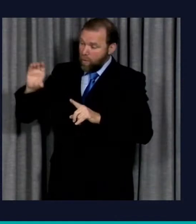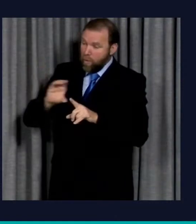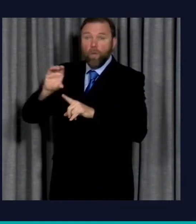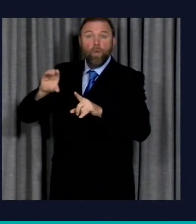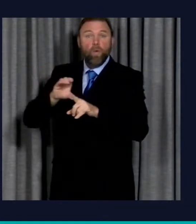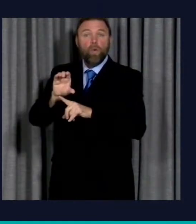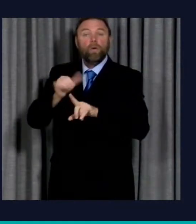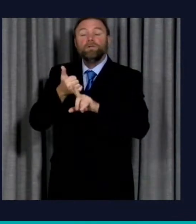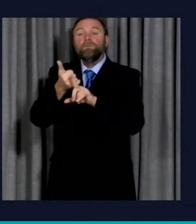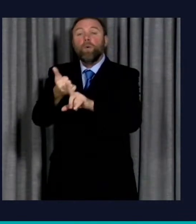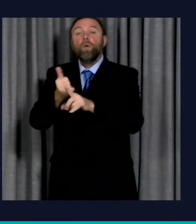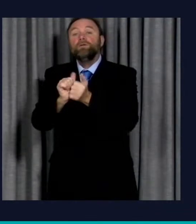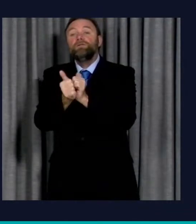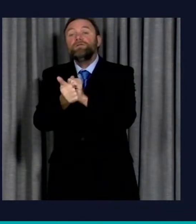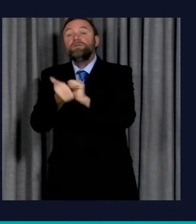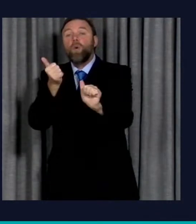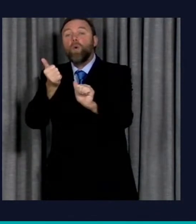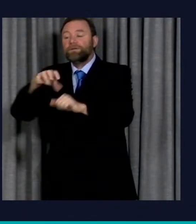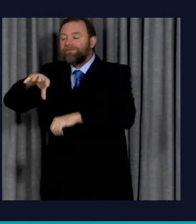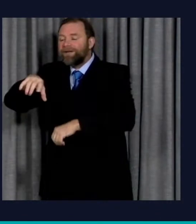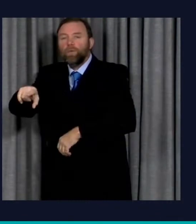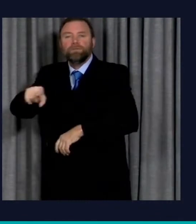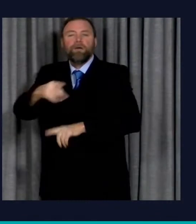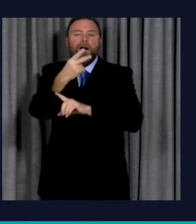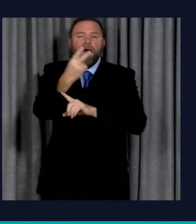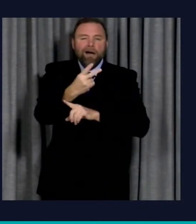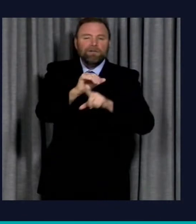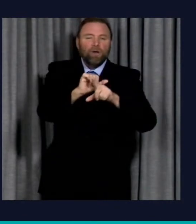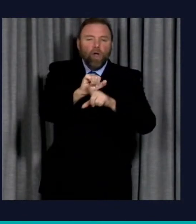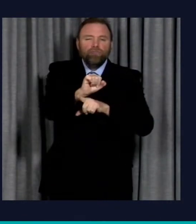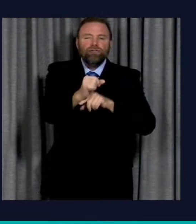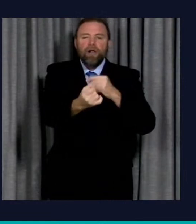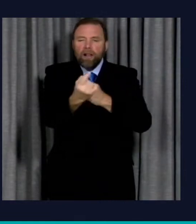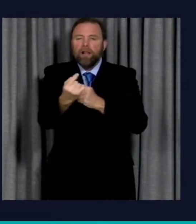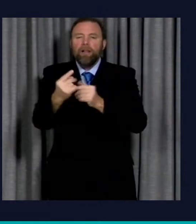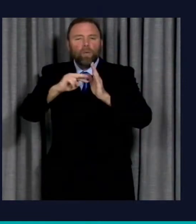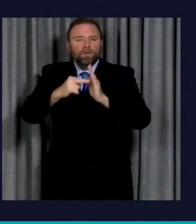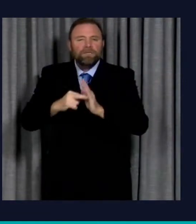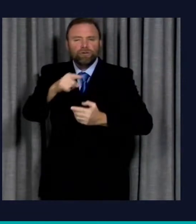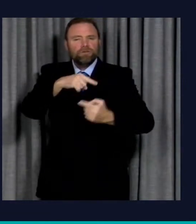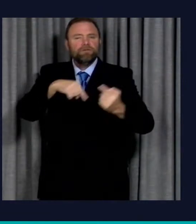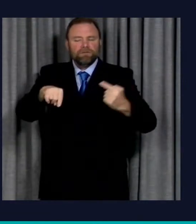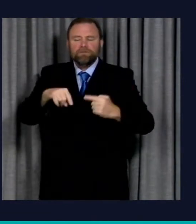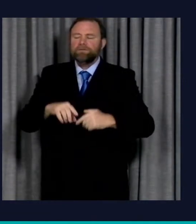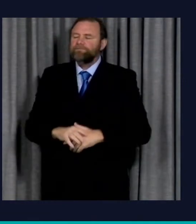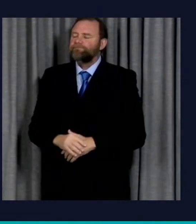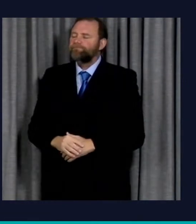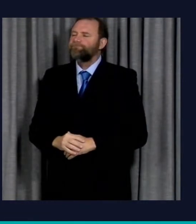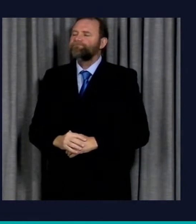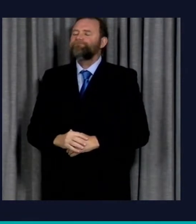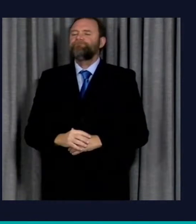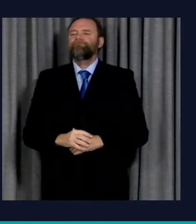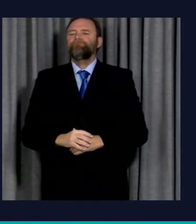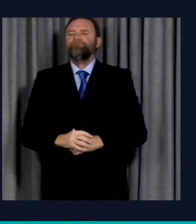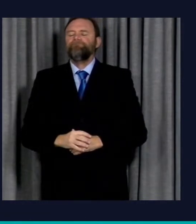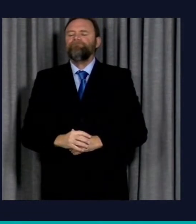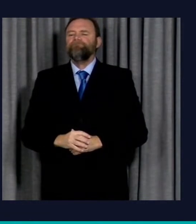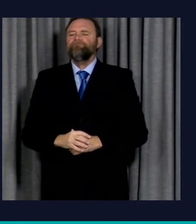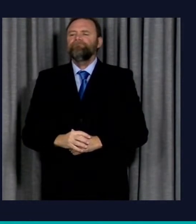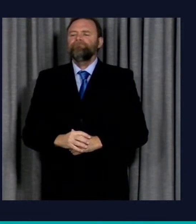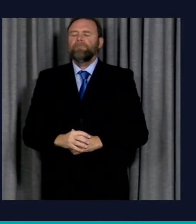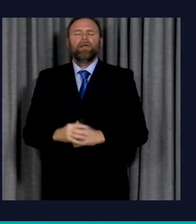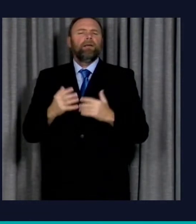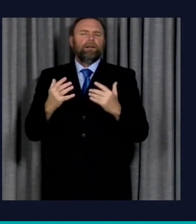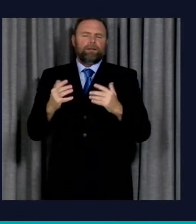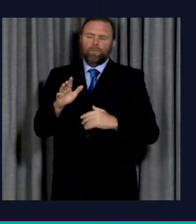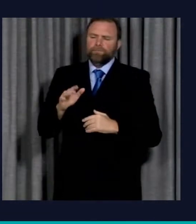support sports venues and arts and cultural organisations affected by the pandemic. Now, the